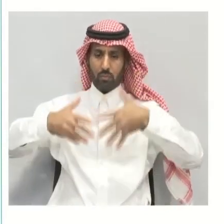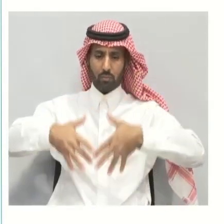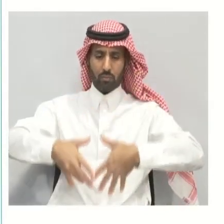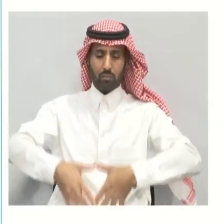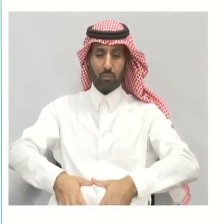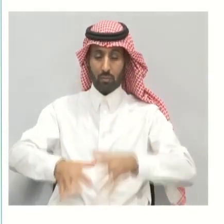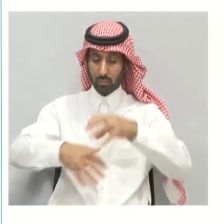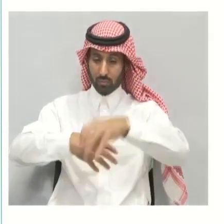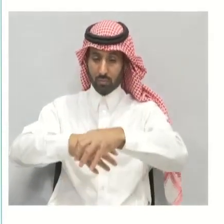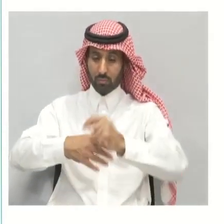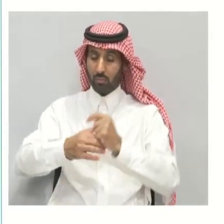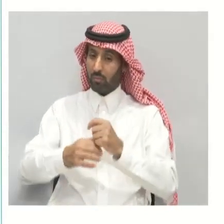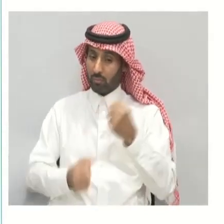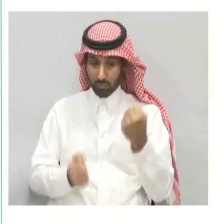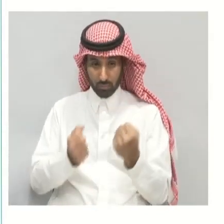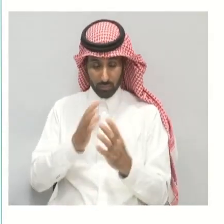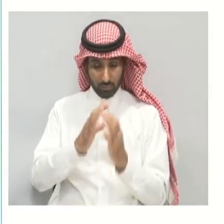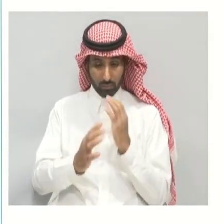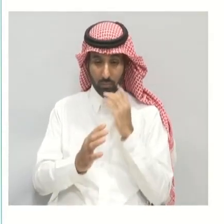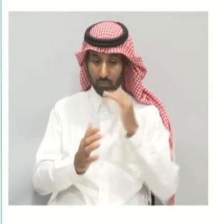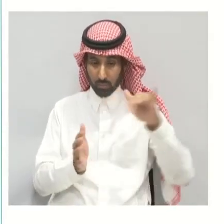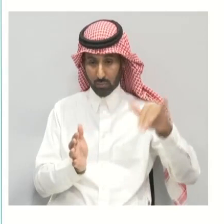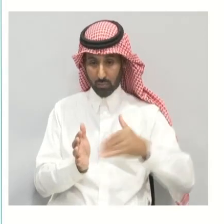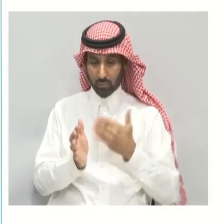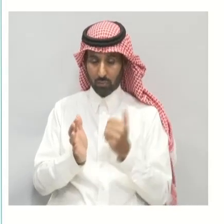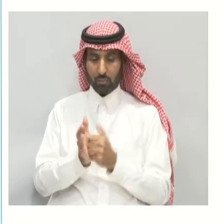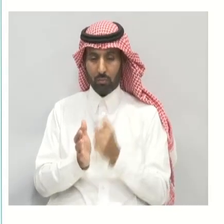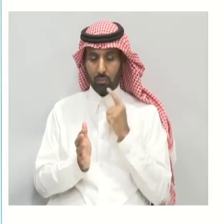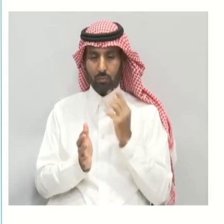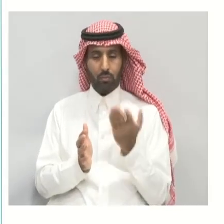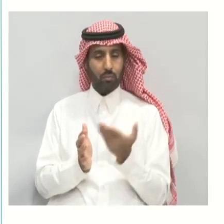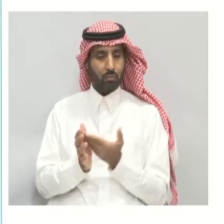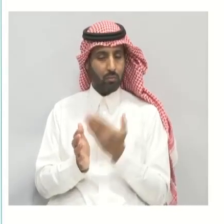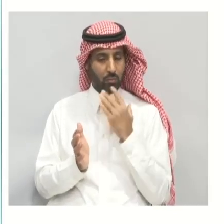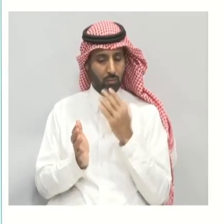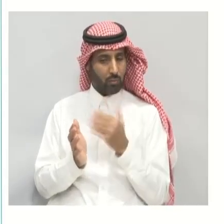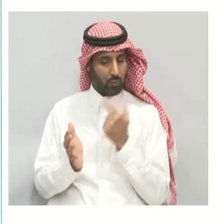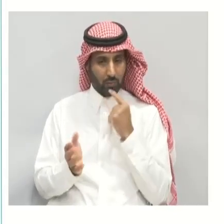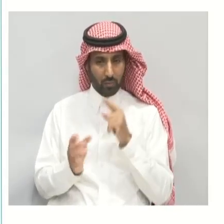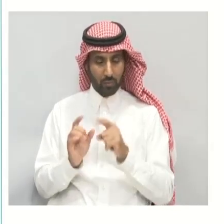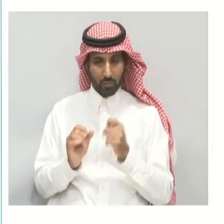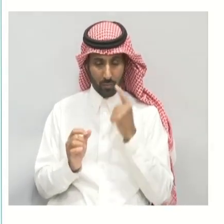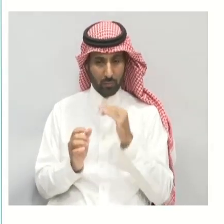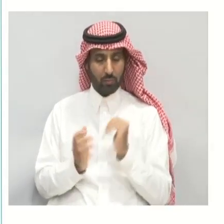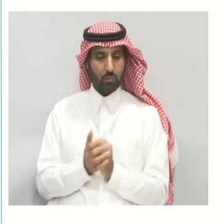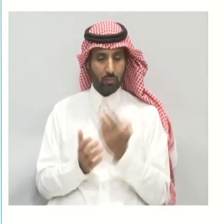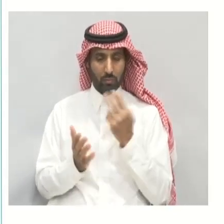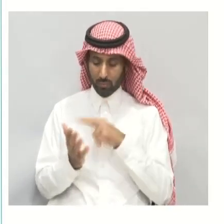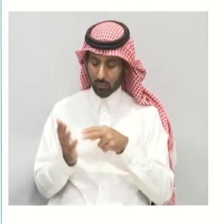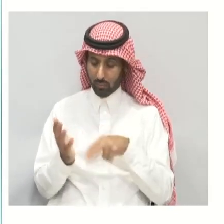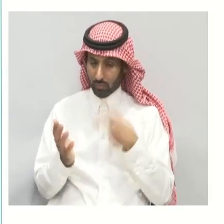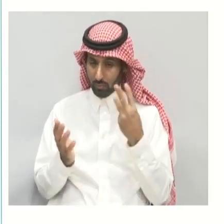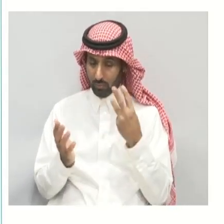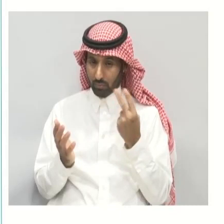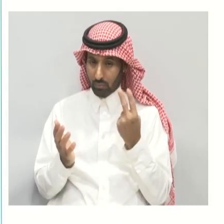one, transportation, there are buses to the falls in the Iguazu Park. No, here I didn't find my answer. Let's read the second